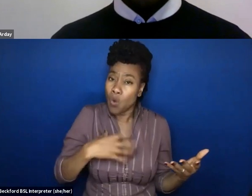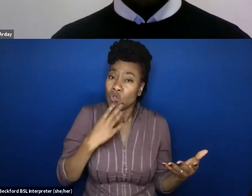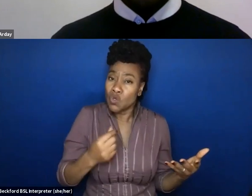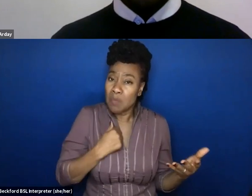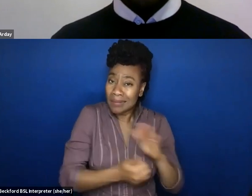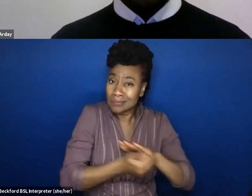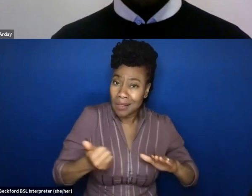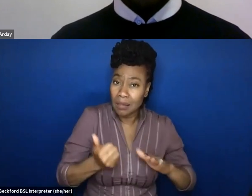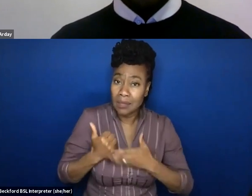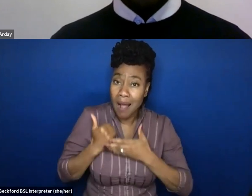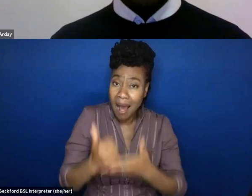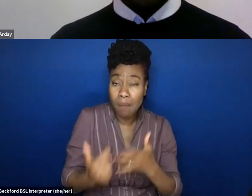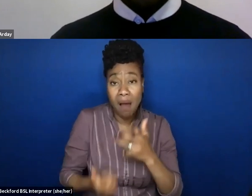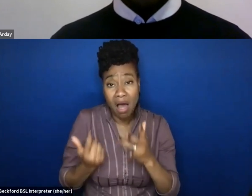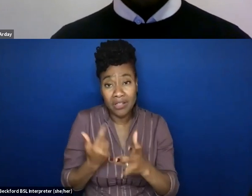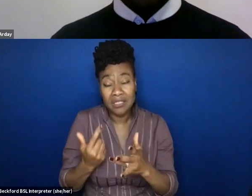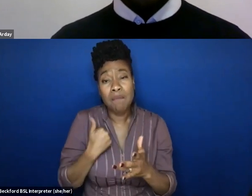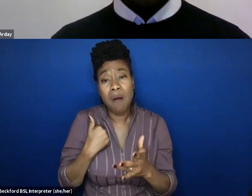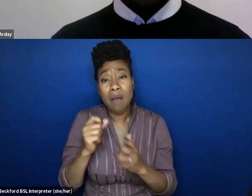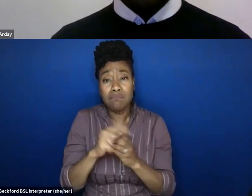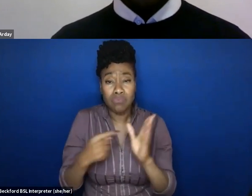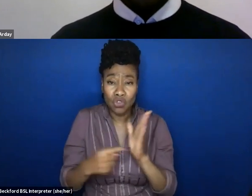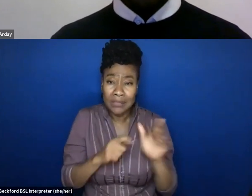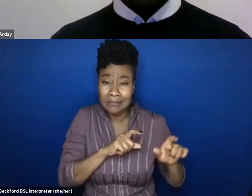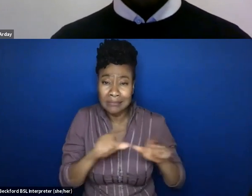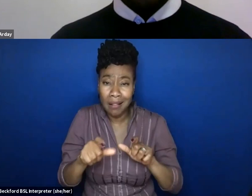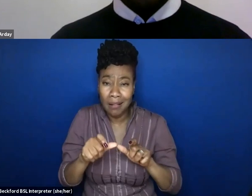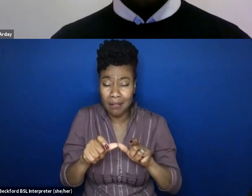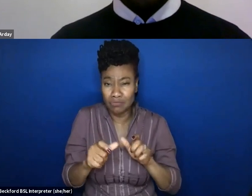this project is still a baby project, but